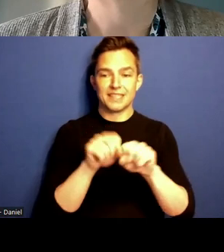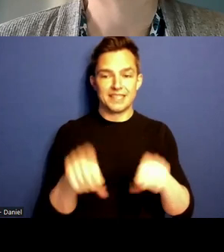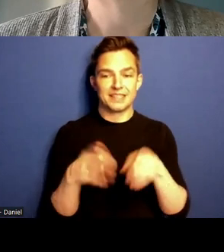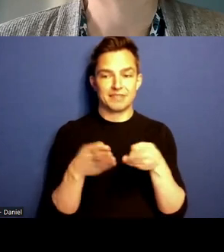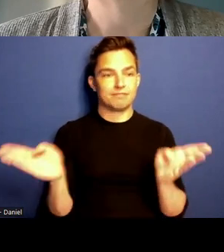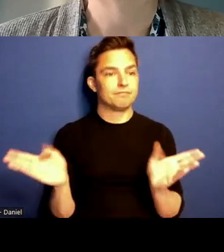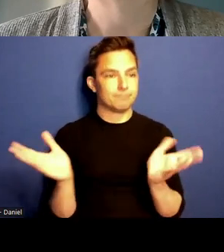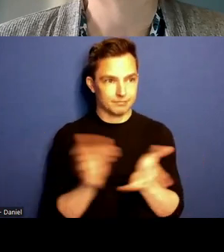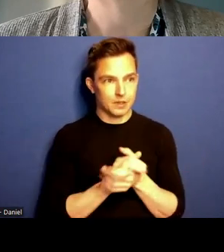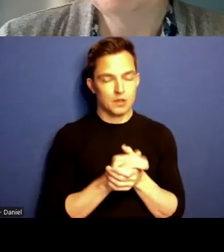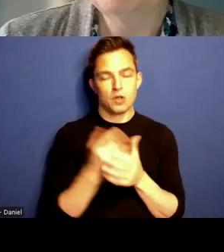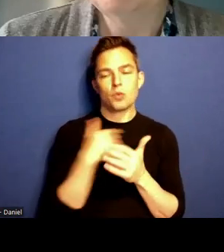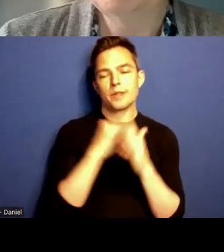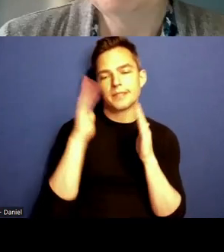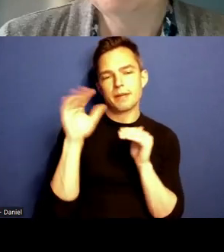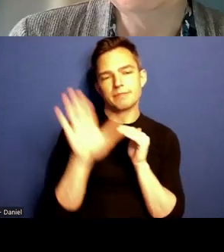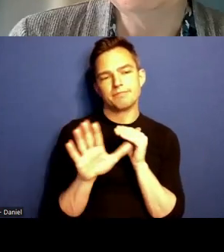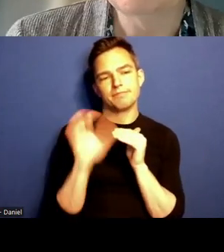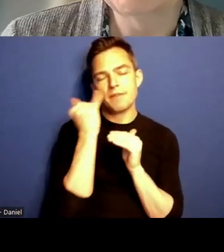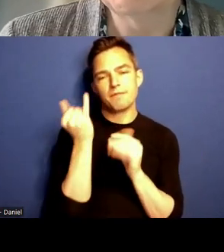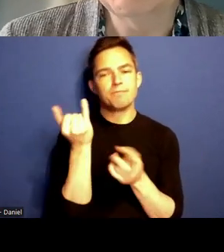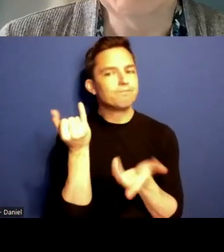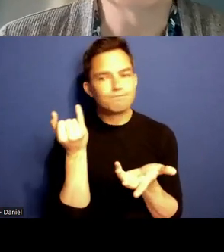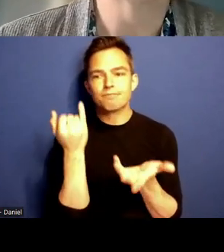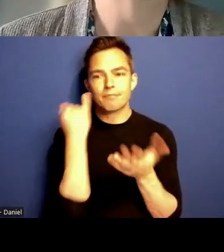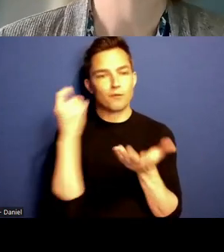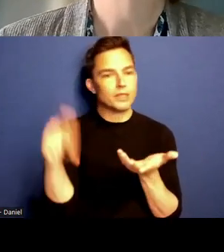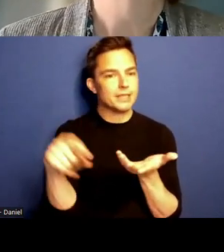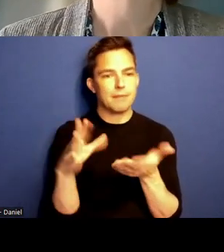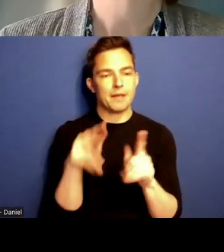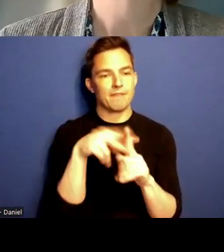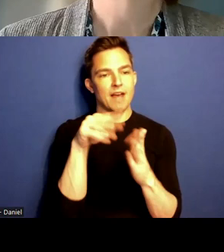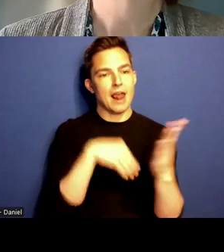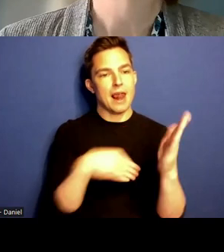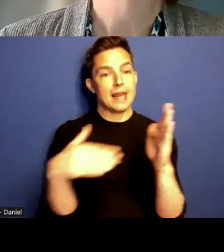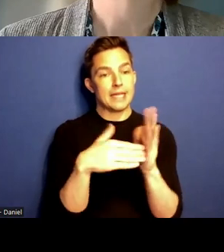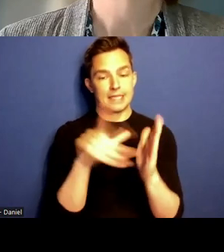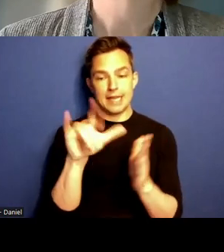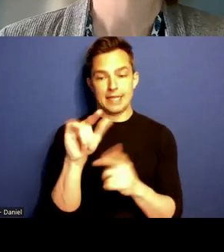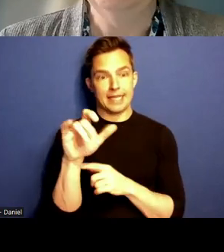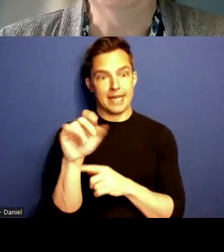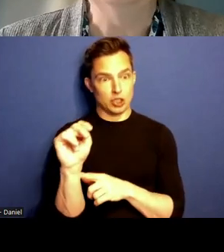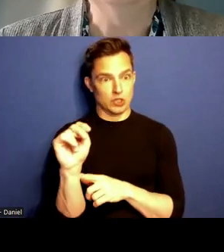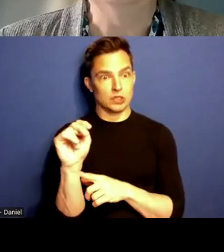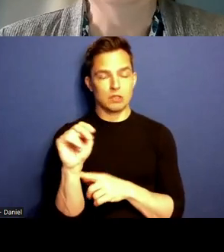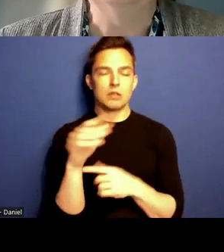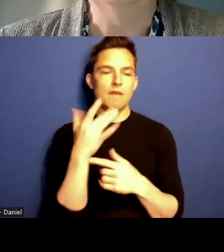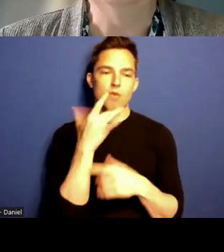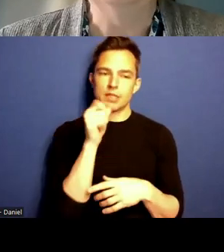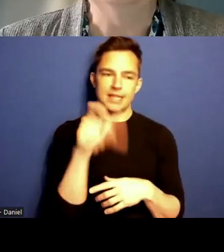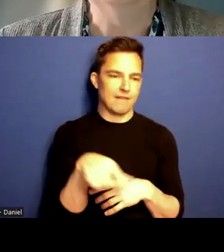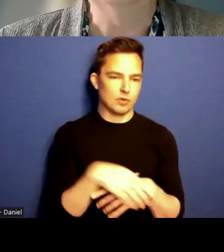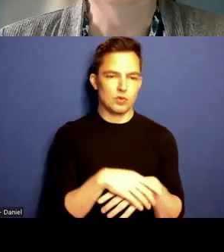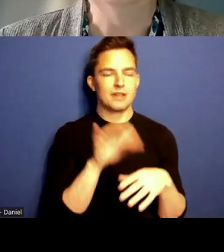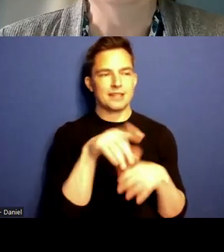We had anticipated that if it came to it, we may need to file litigation. Fortunately, we didn't, and the